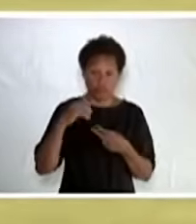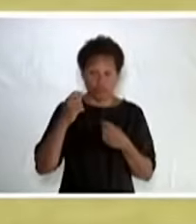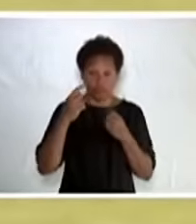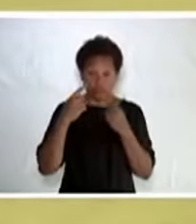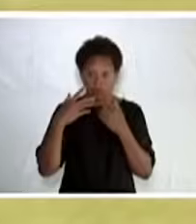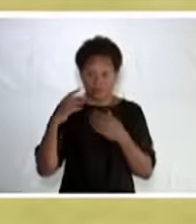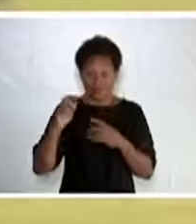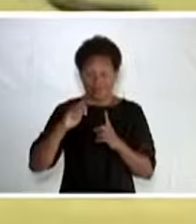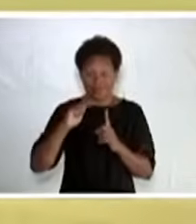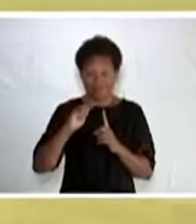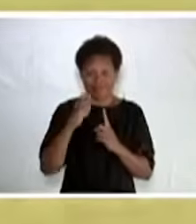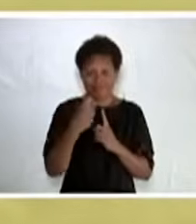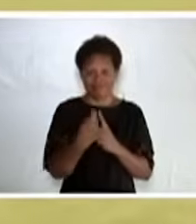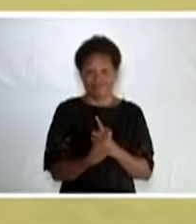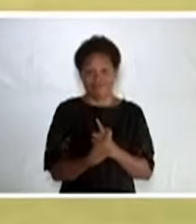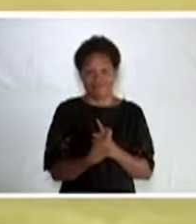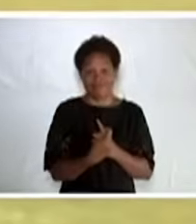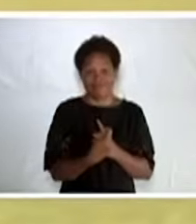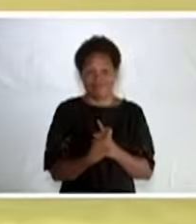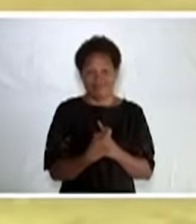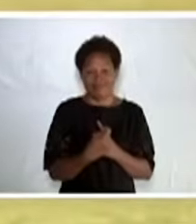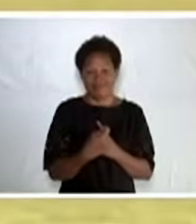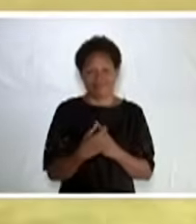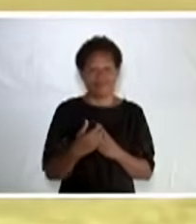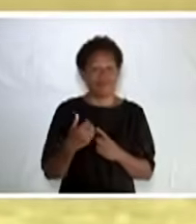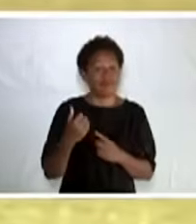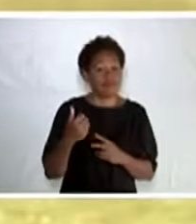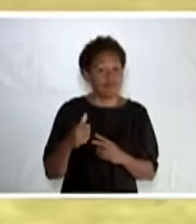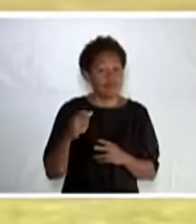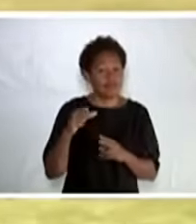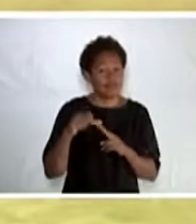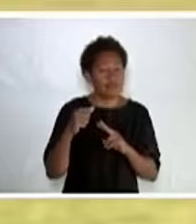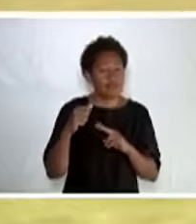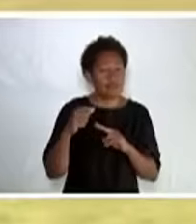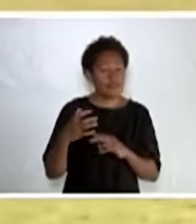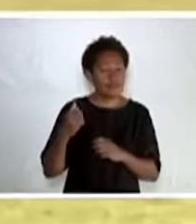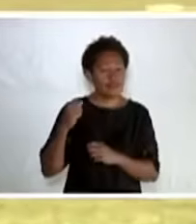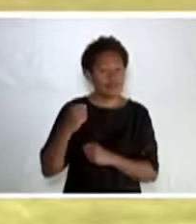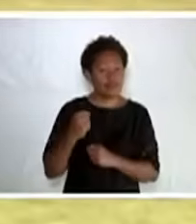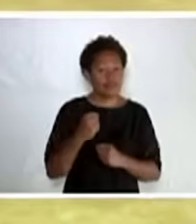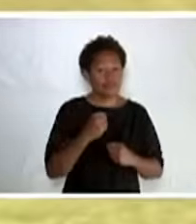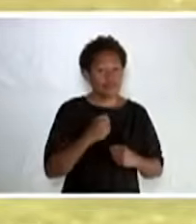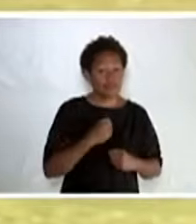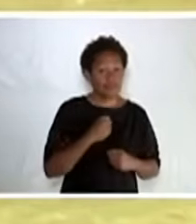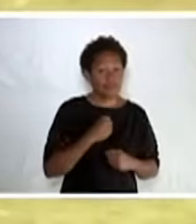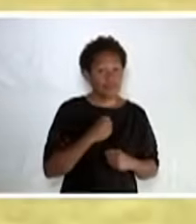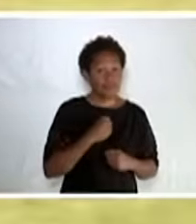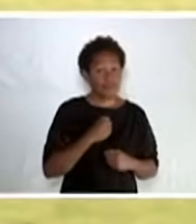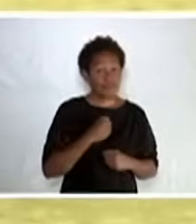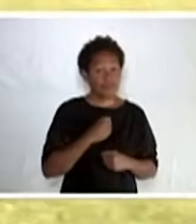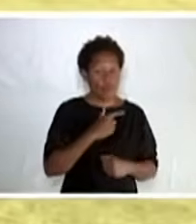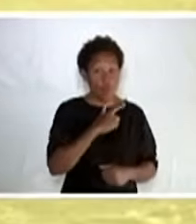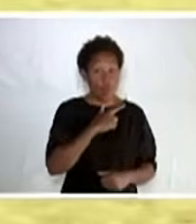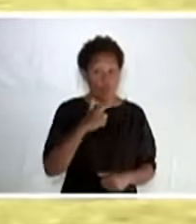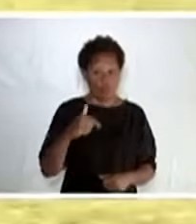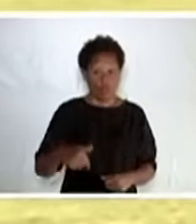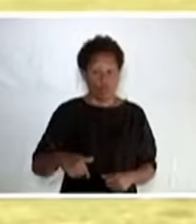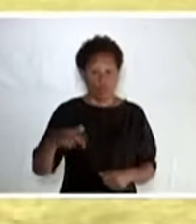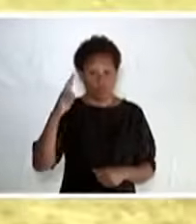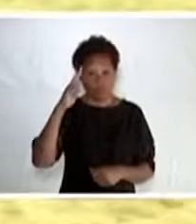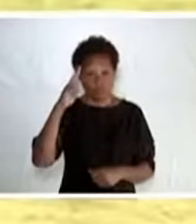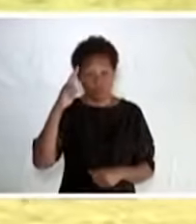of tradition. They act as a unifying emblem of the regiment, representing loyalty to the nation and